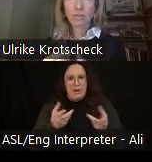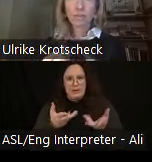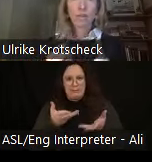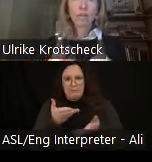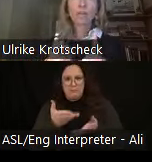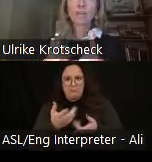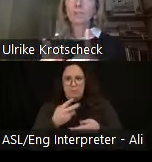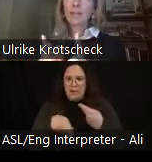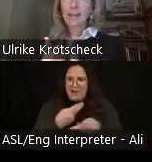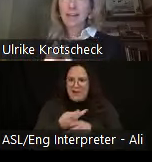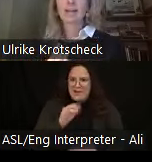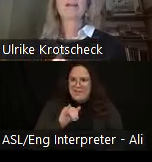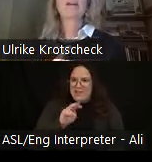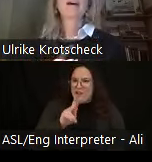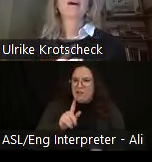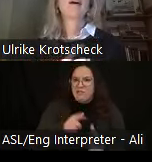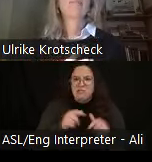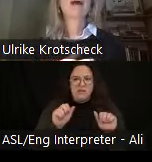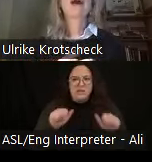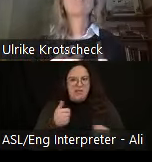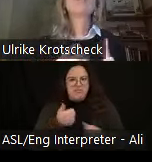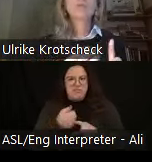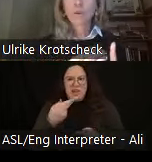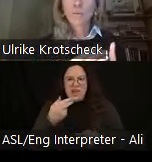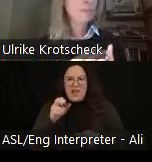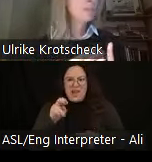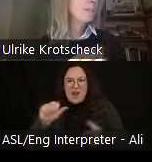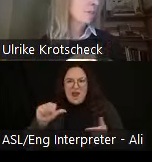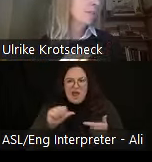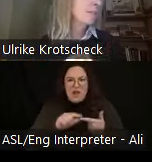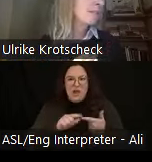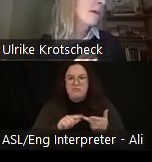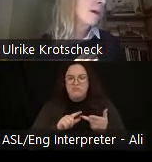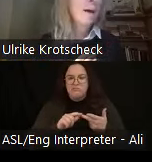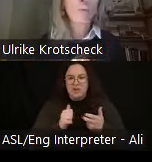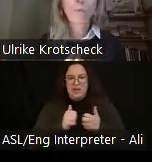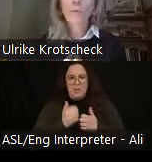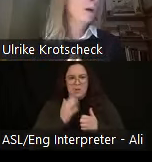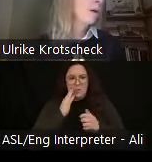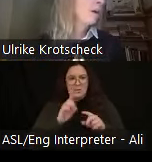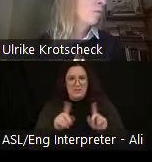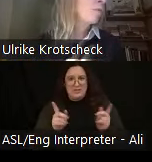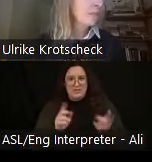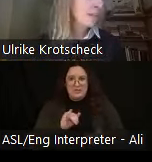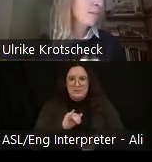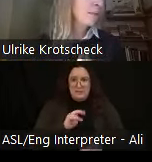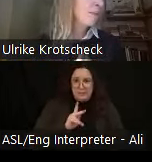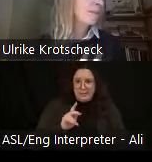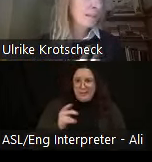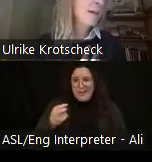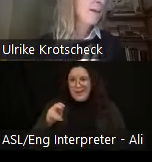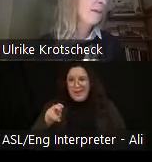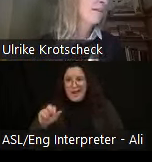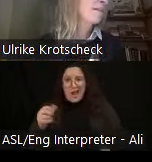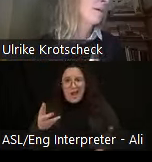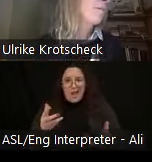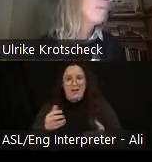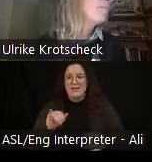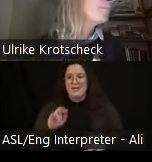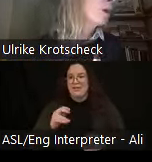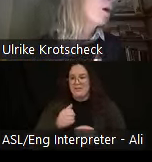is used? Could it be henna? How would you determine the difference? What was the ink made of? I said that,